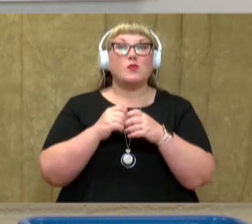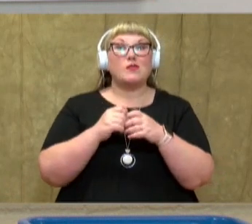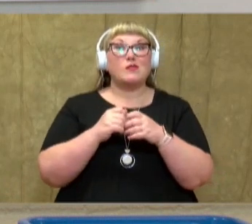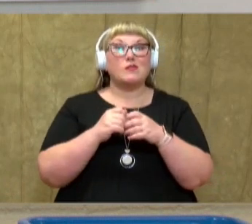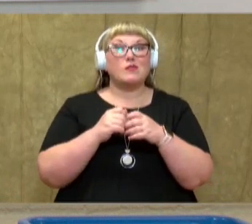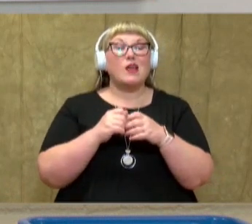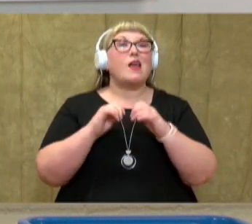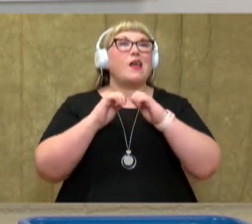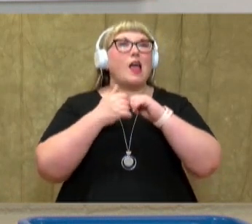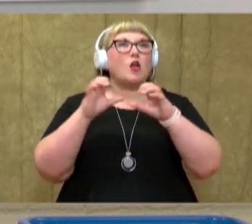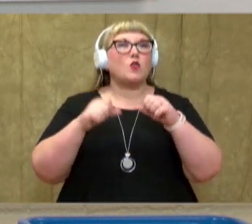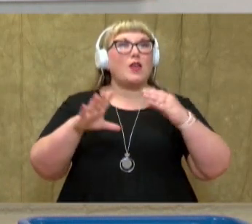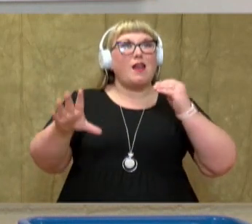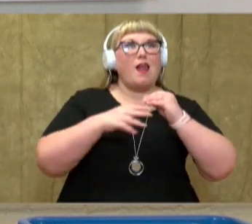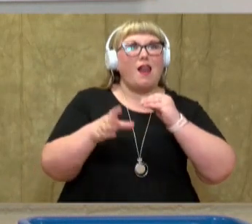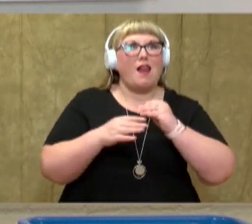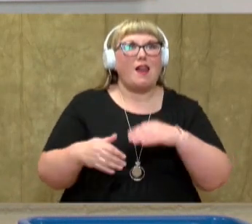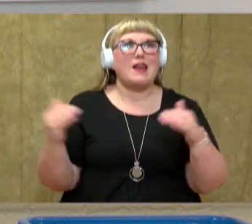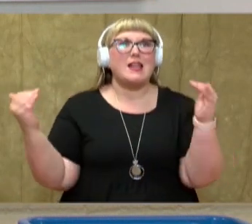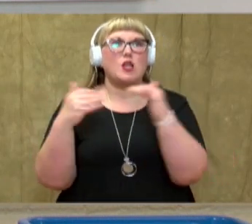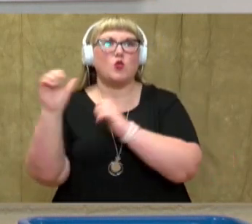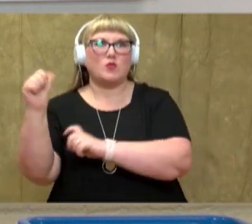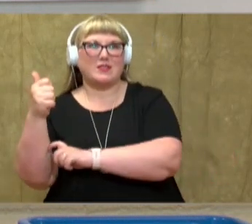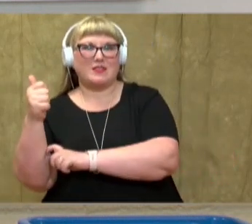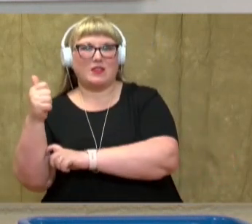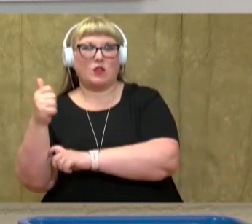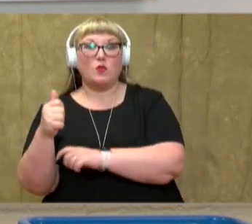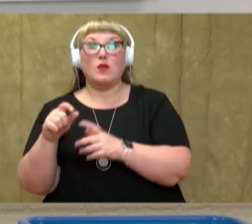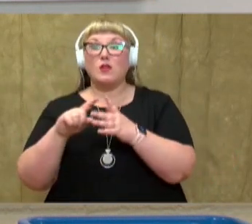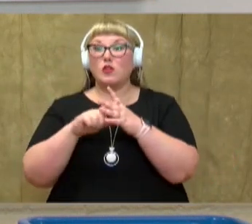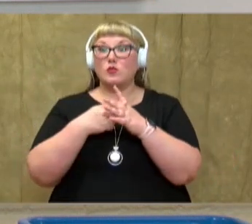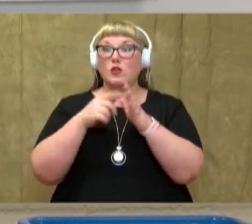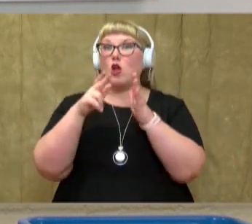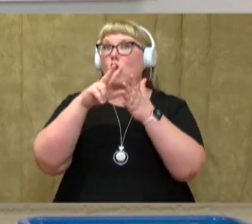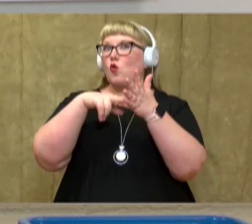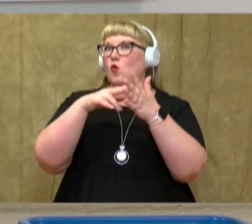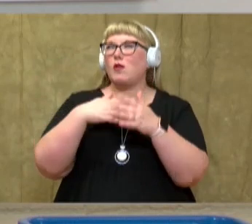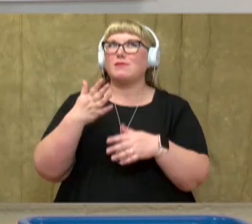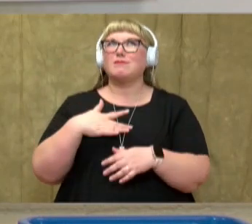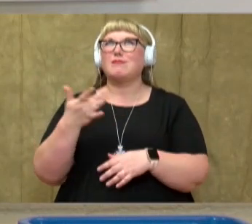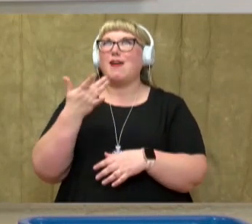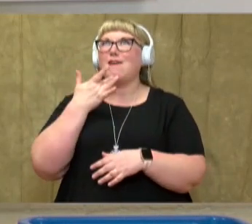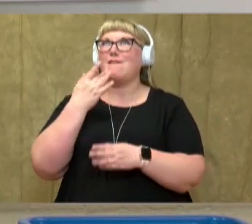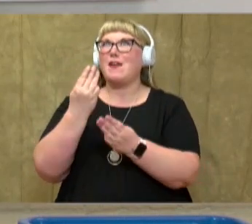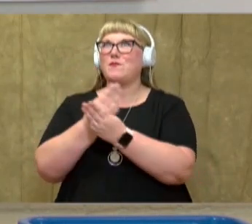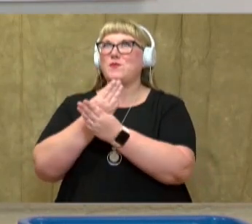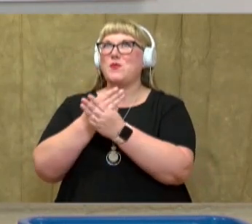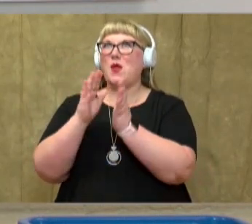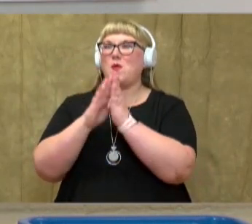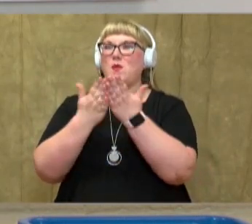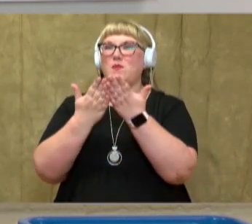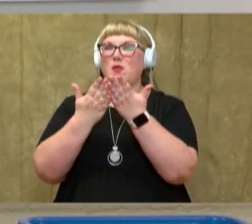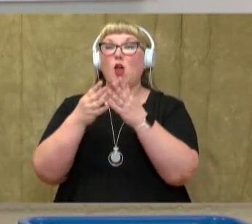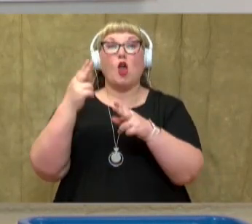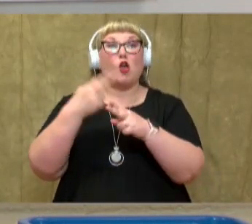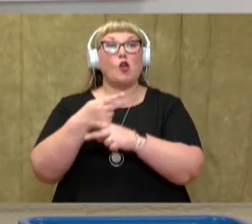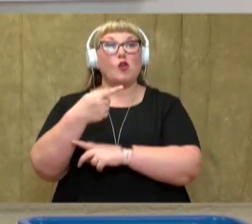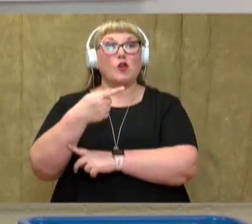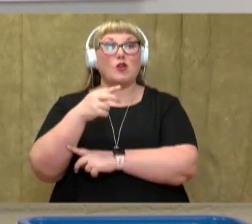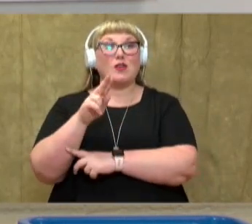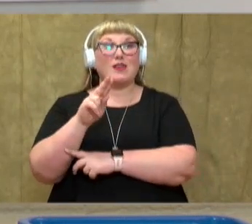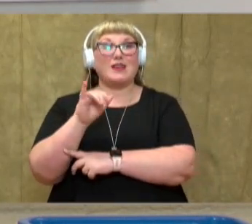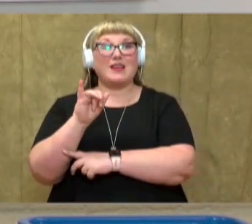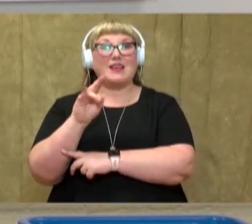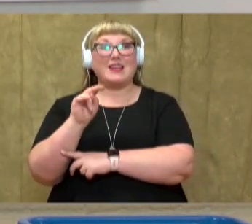to make 10. And we're going to start out today by reading one of my favorite math books called Guinea